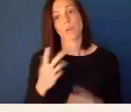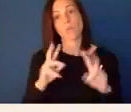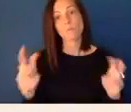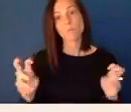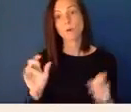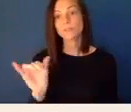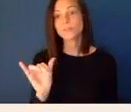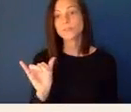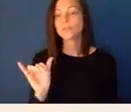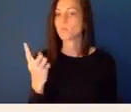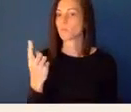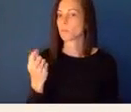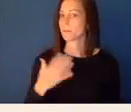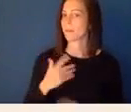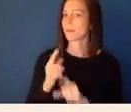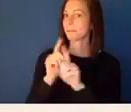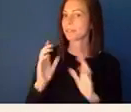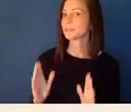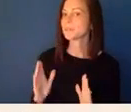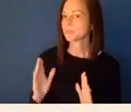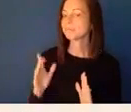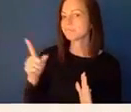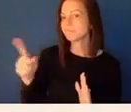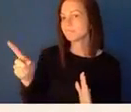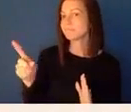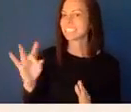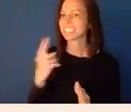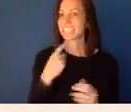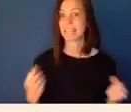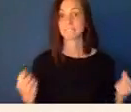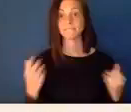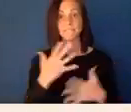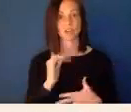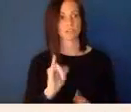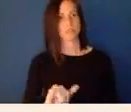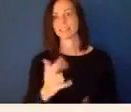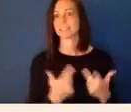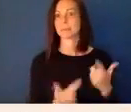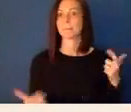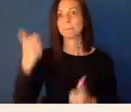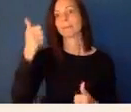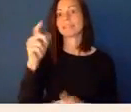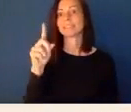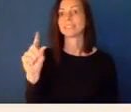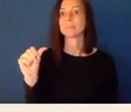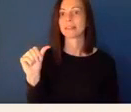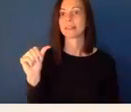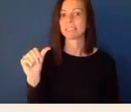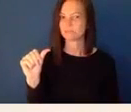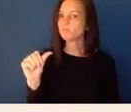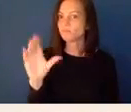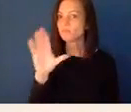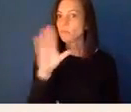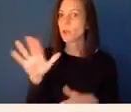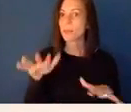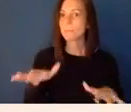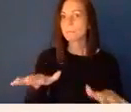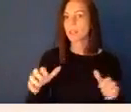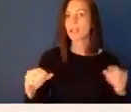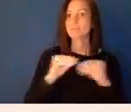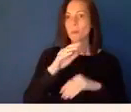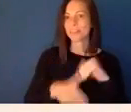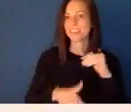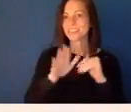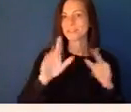my mentors. He did say, fear is the biggest disability of all, and it will paralyze you more than your chair. So